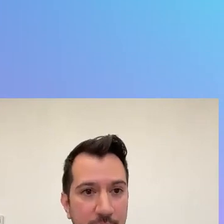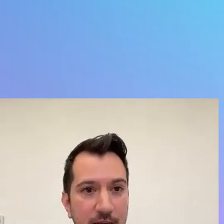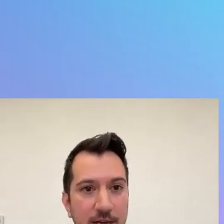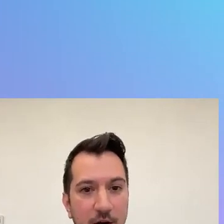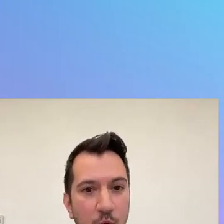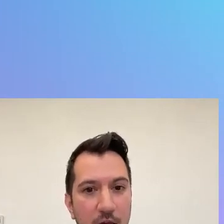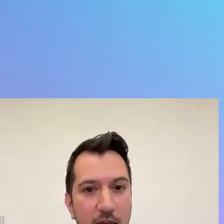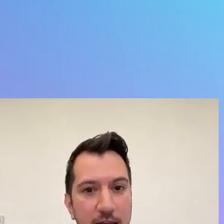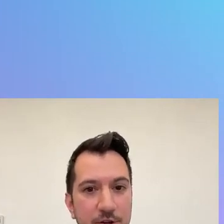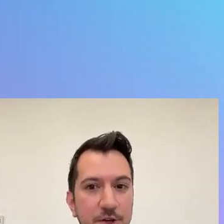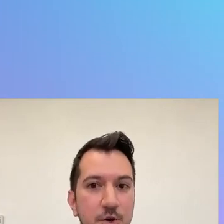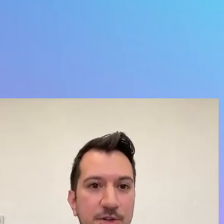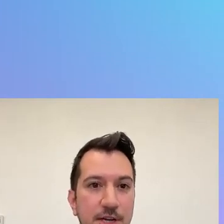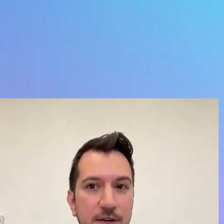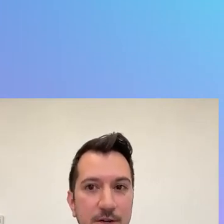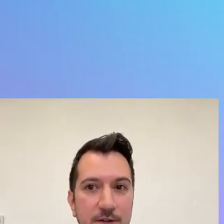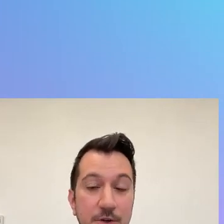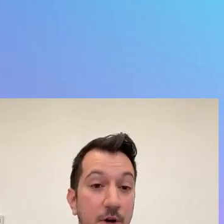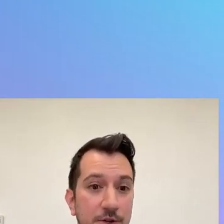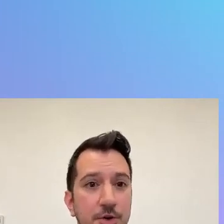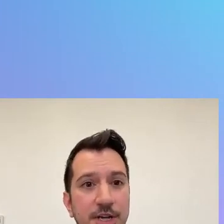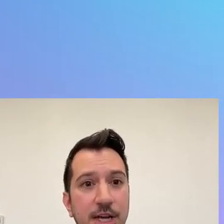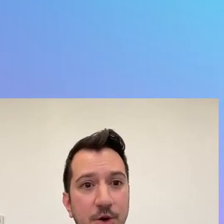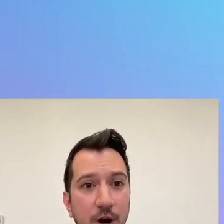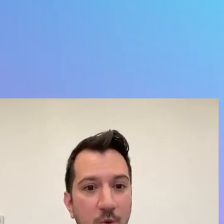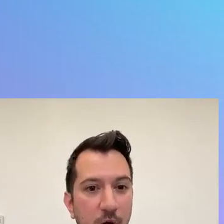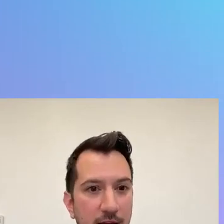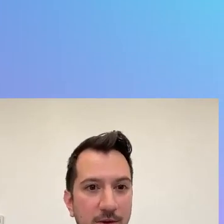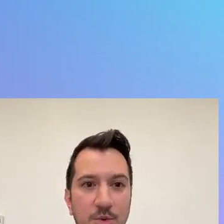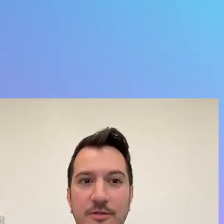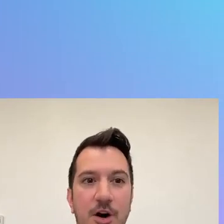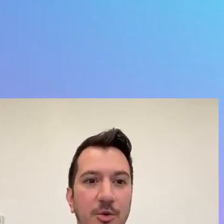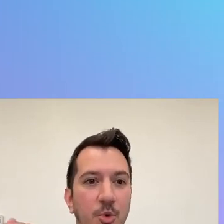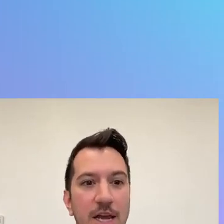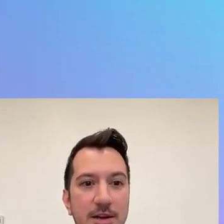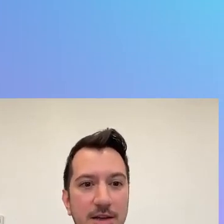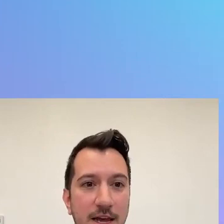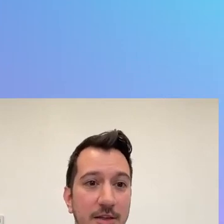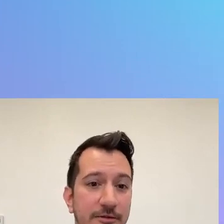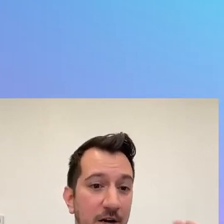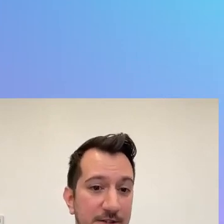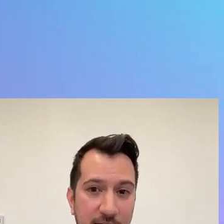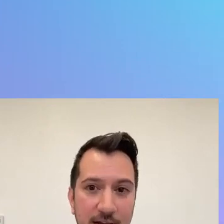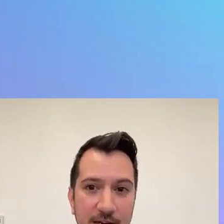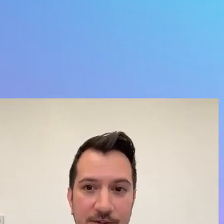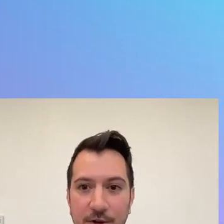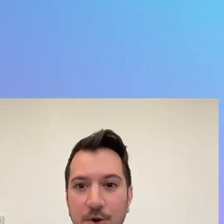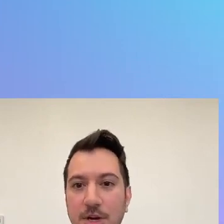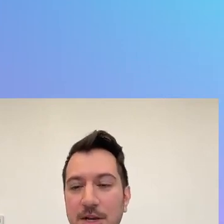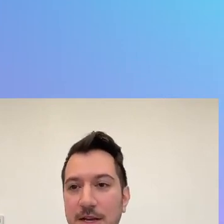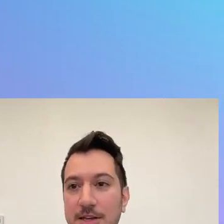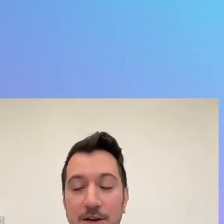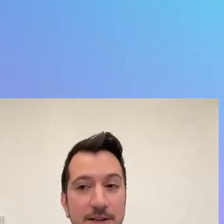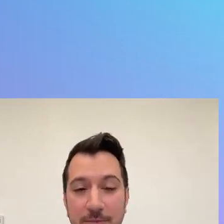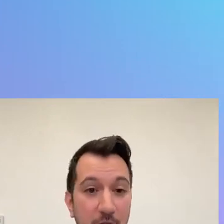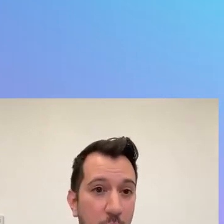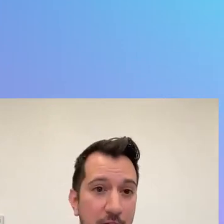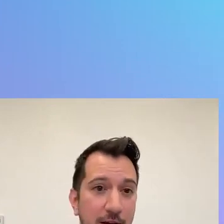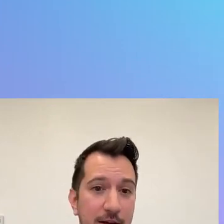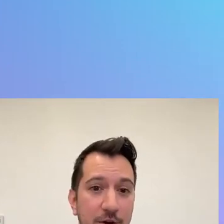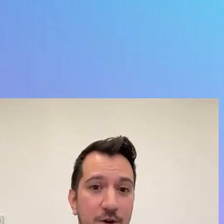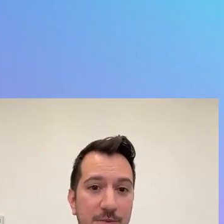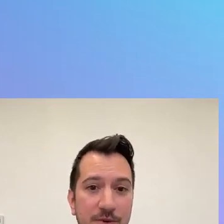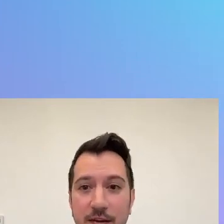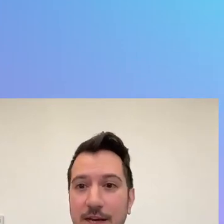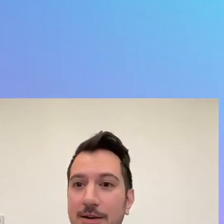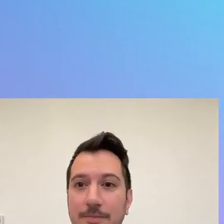always going to be a way to use it so long as you're using it the right way with the font weight and the font size. So it's honestly like a big